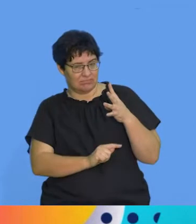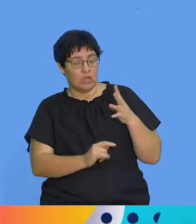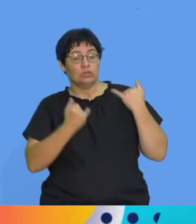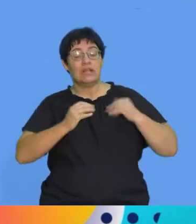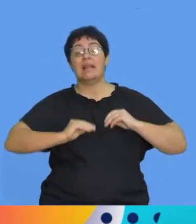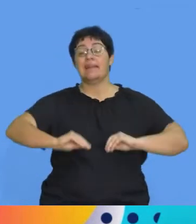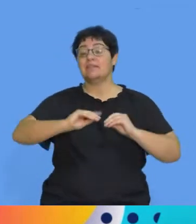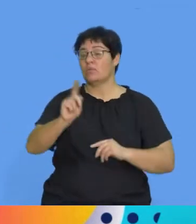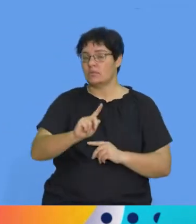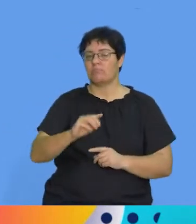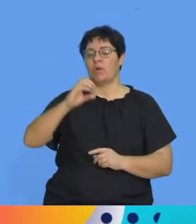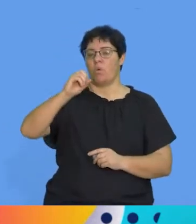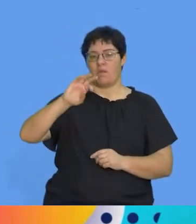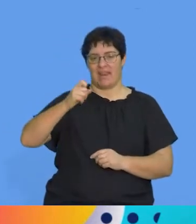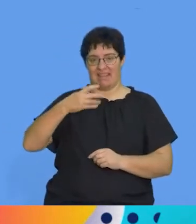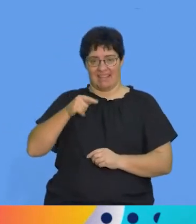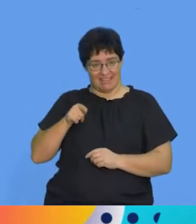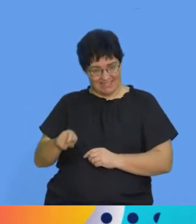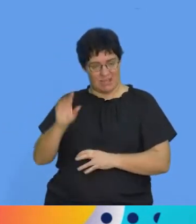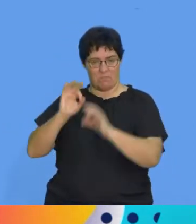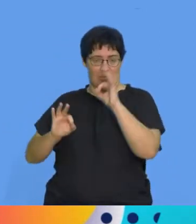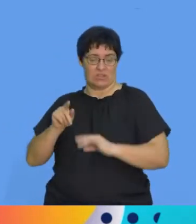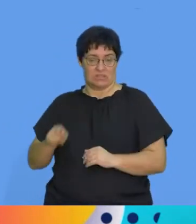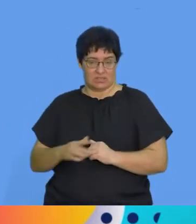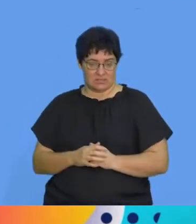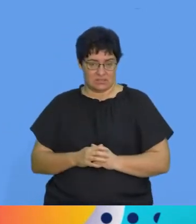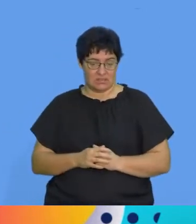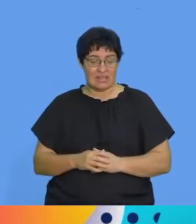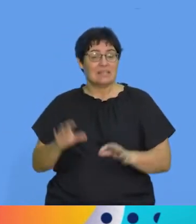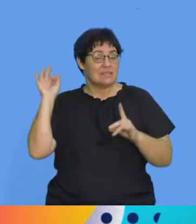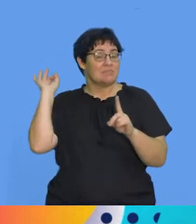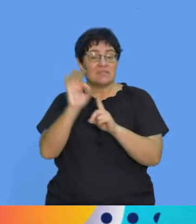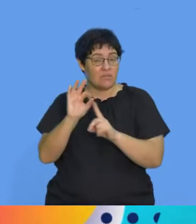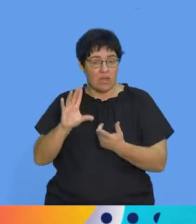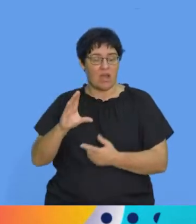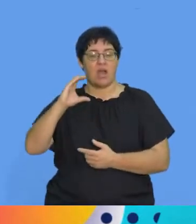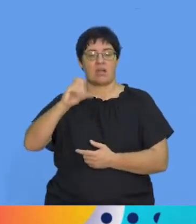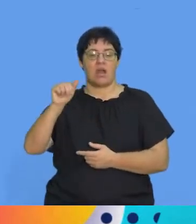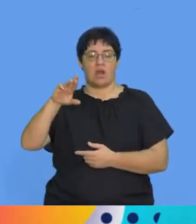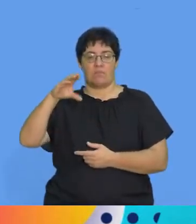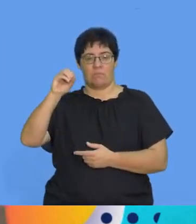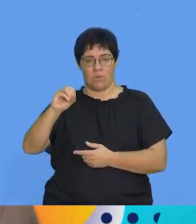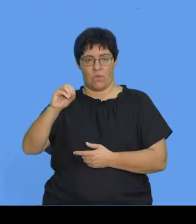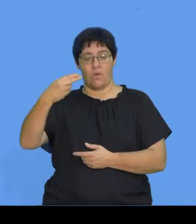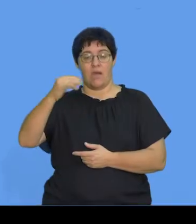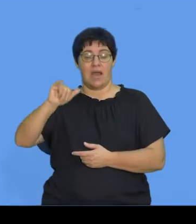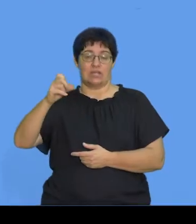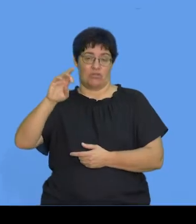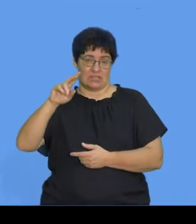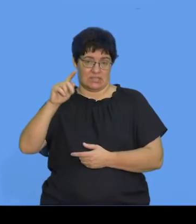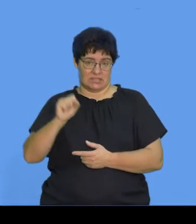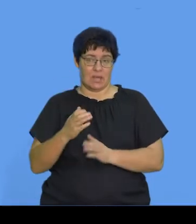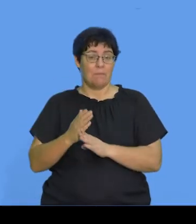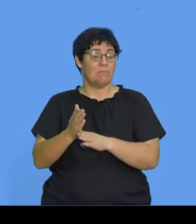concept of organic molecules, and specifically carbohydrates. So just to remind you, before we went off